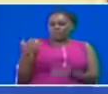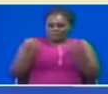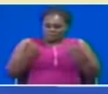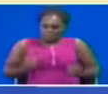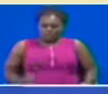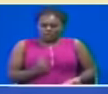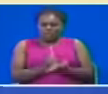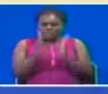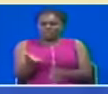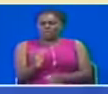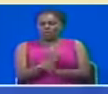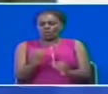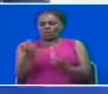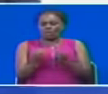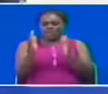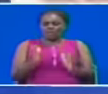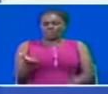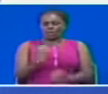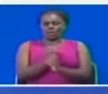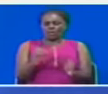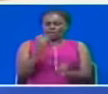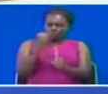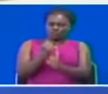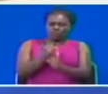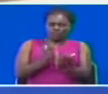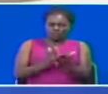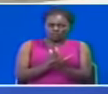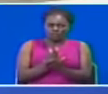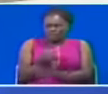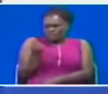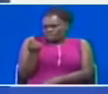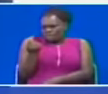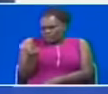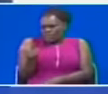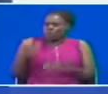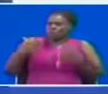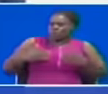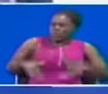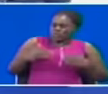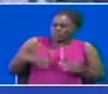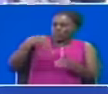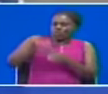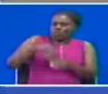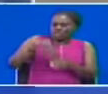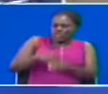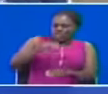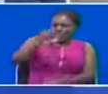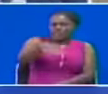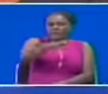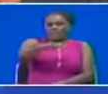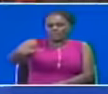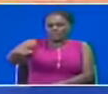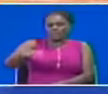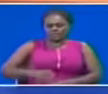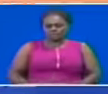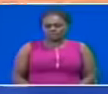personal assistants and drivers, so as to ensure a very limited number of persons within the precincts of parliament.